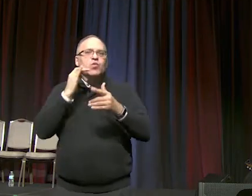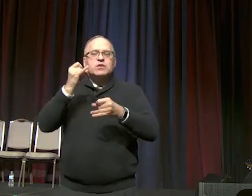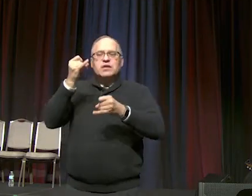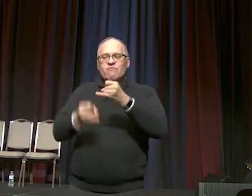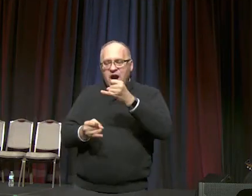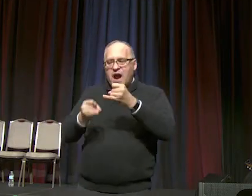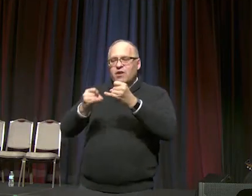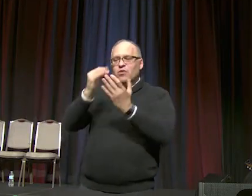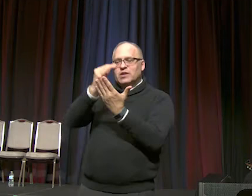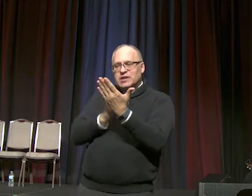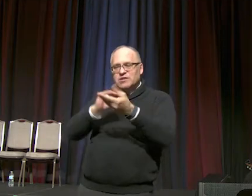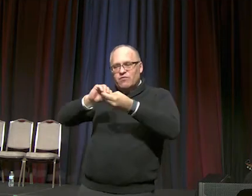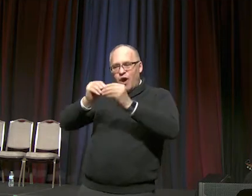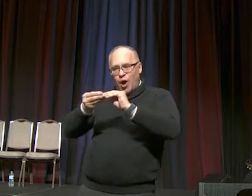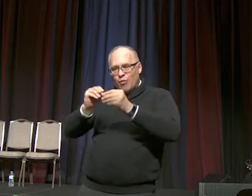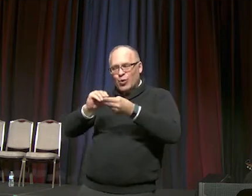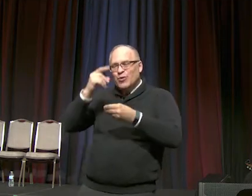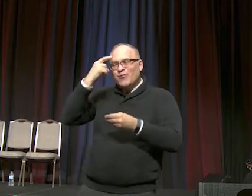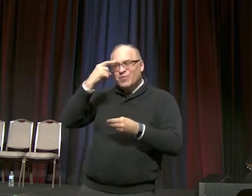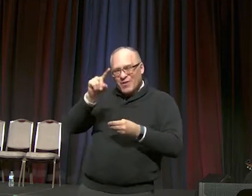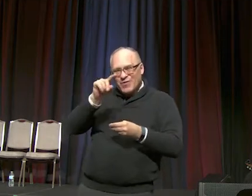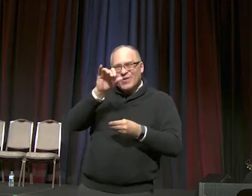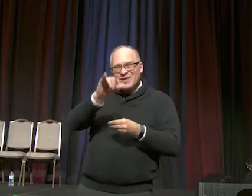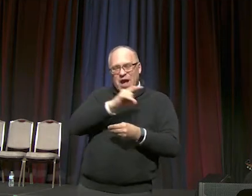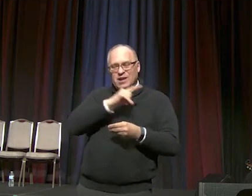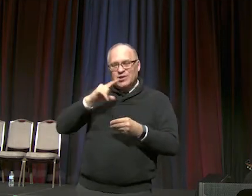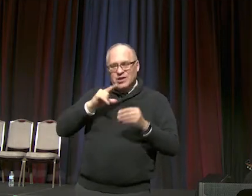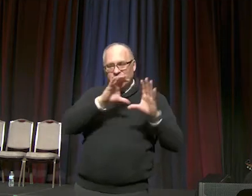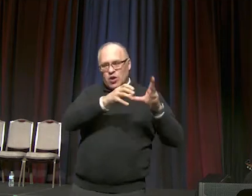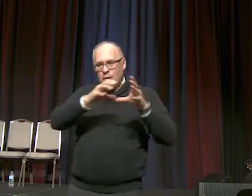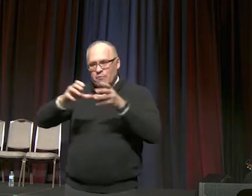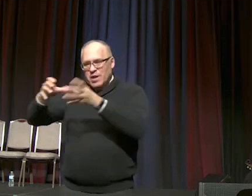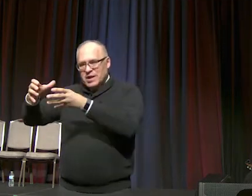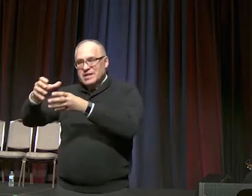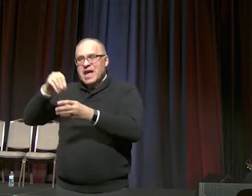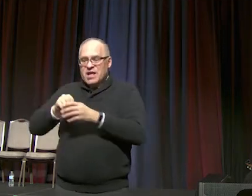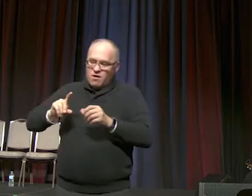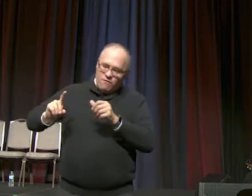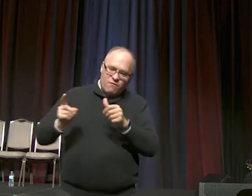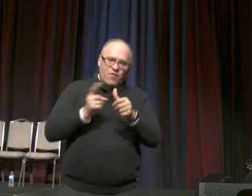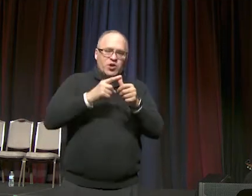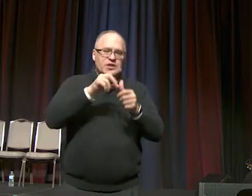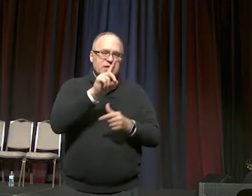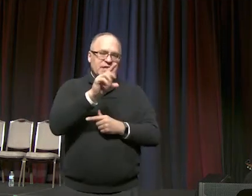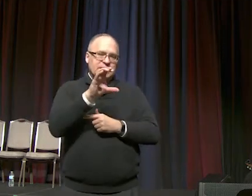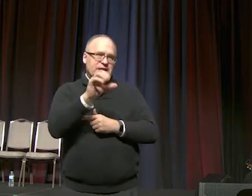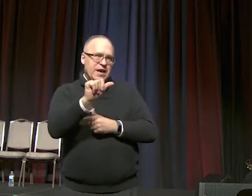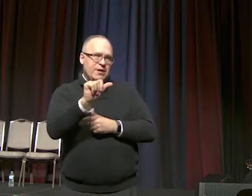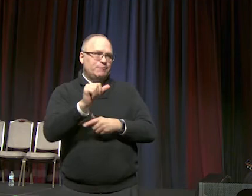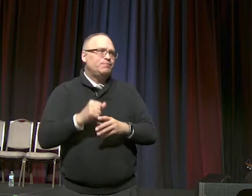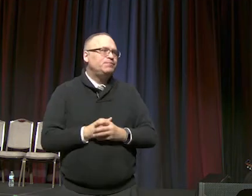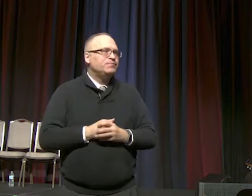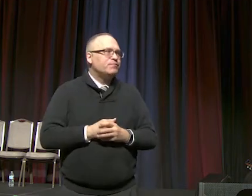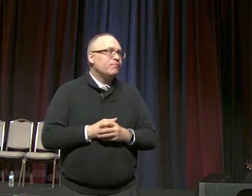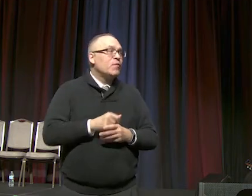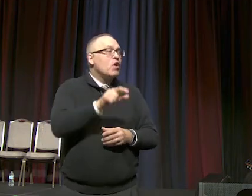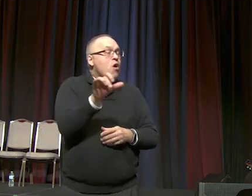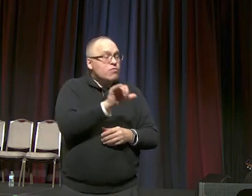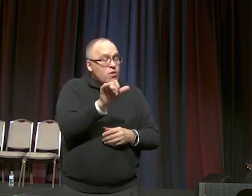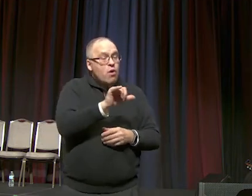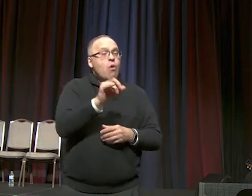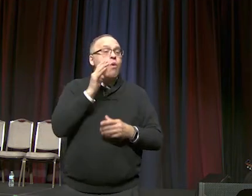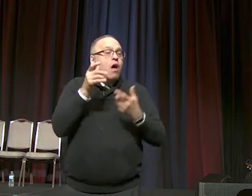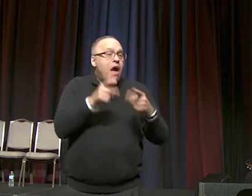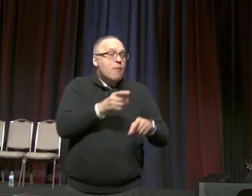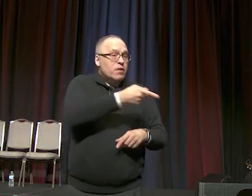members of the legislative committees in the first daily edition of the DCA. The other piece that happens in legislative committee is